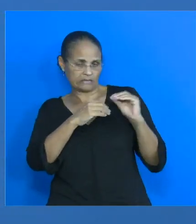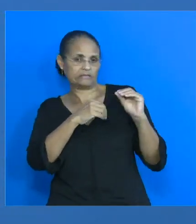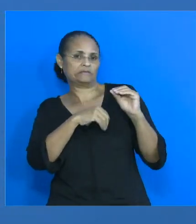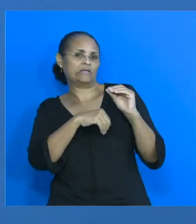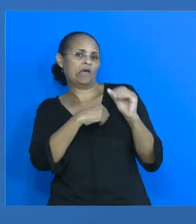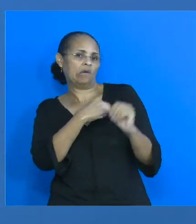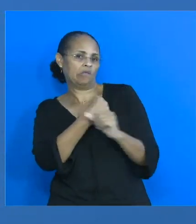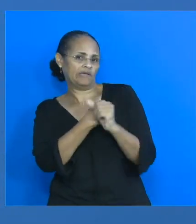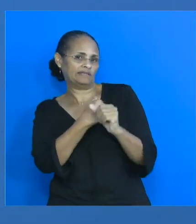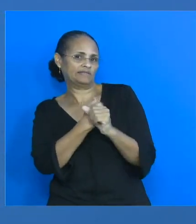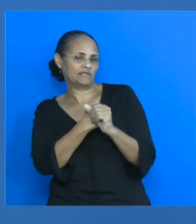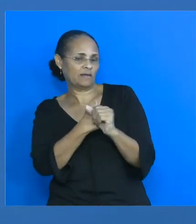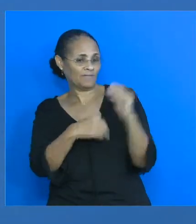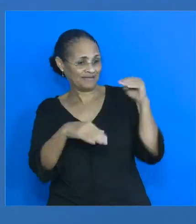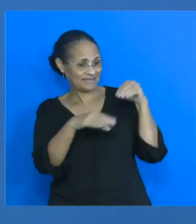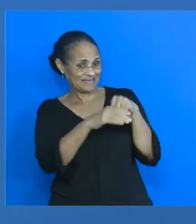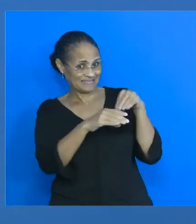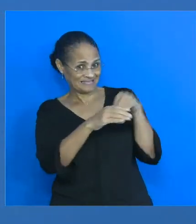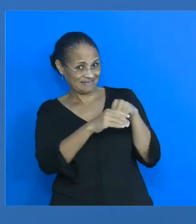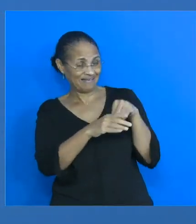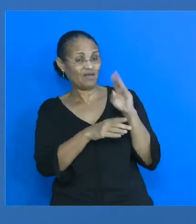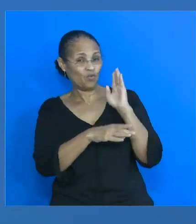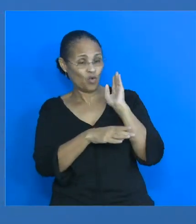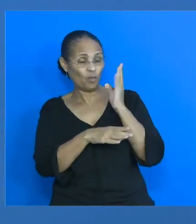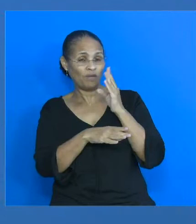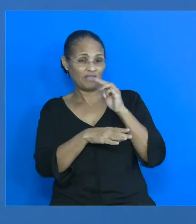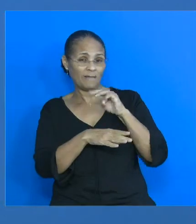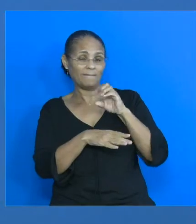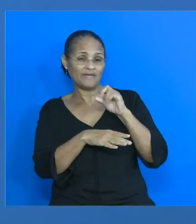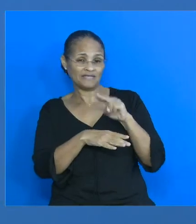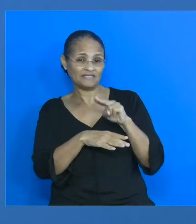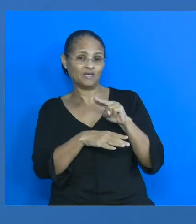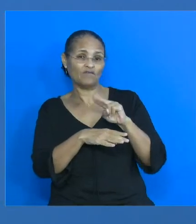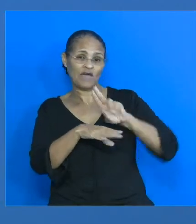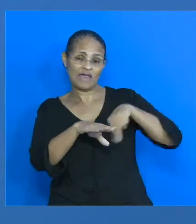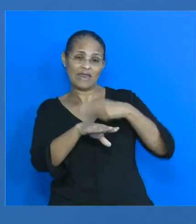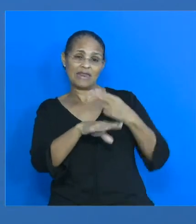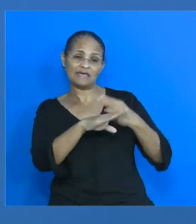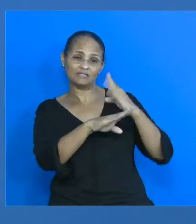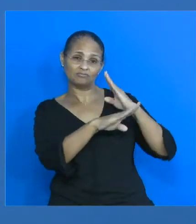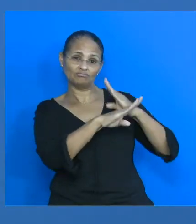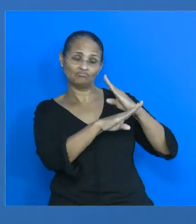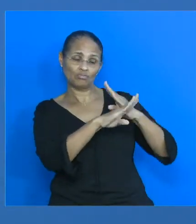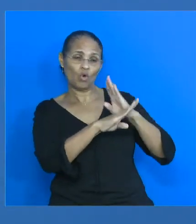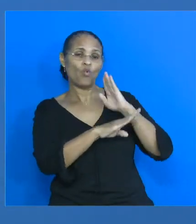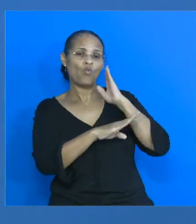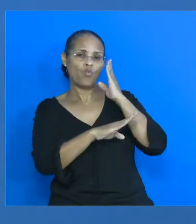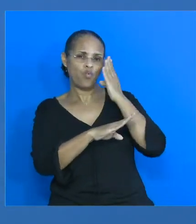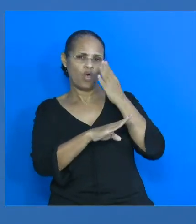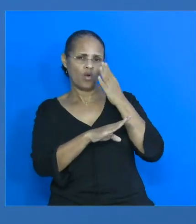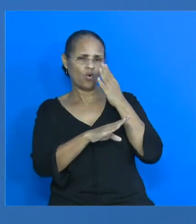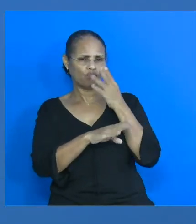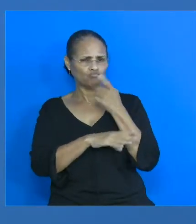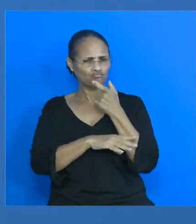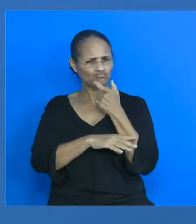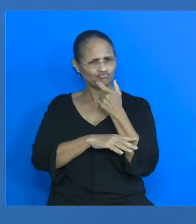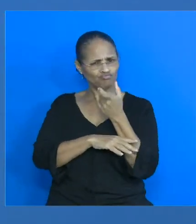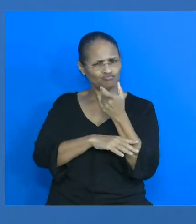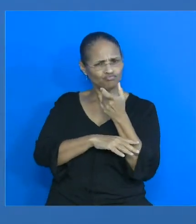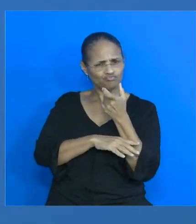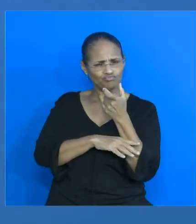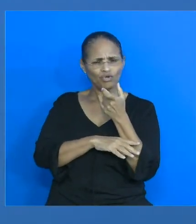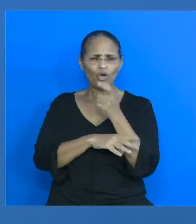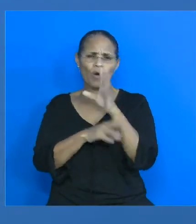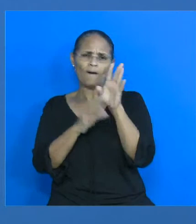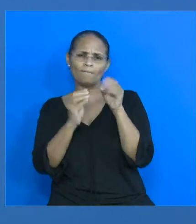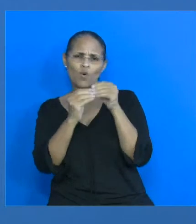events right now will be, I'm certain that the Minister of National Security will take a far closer look and